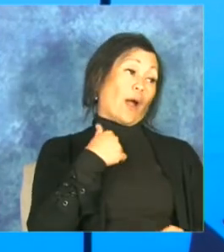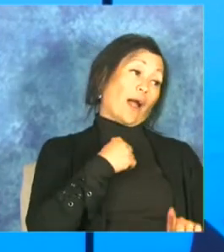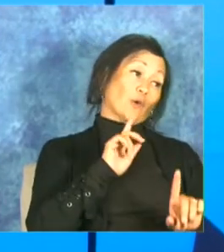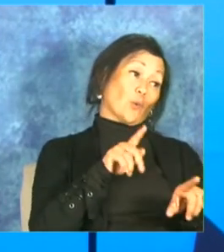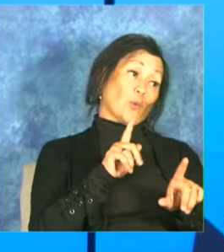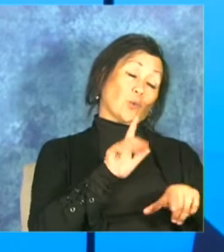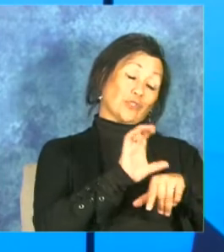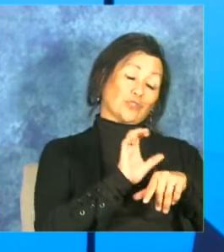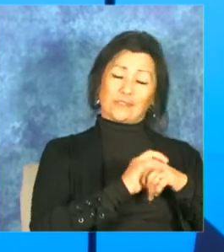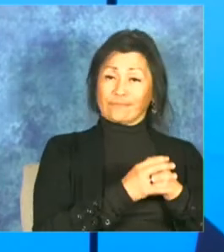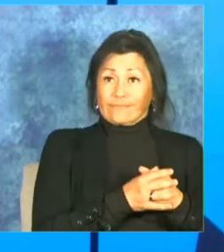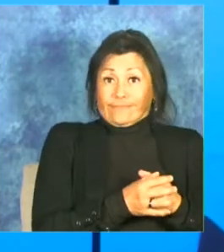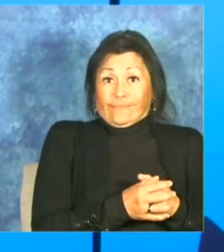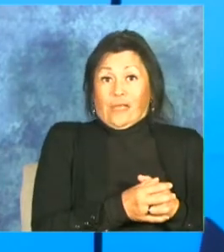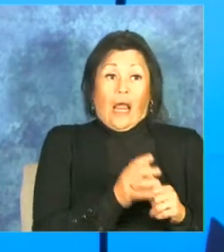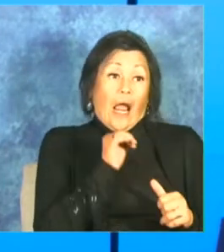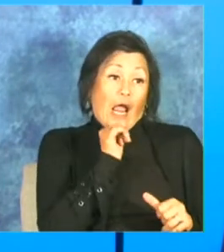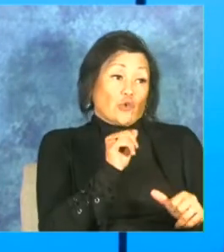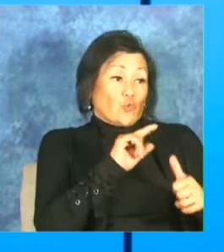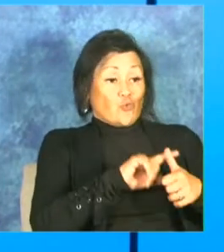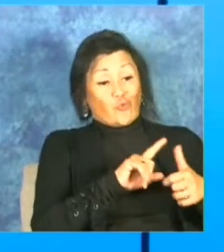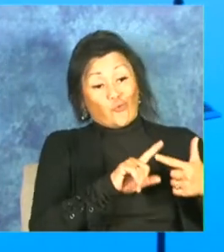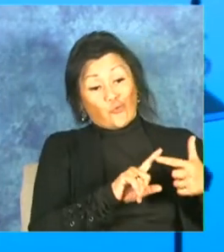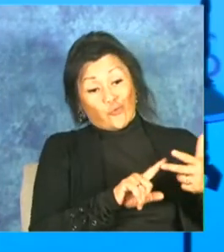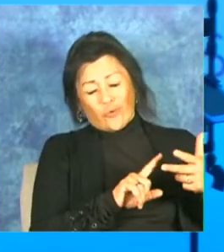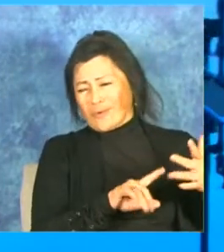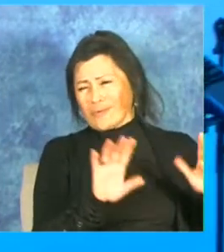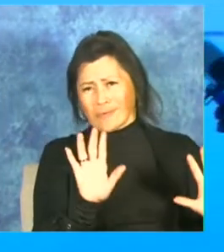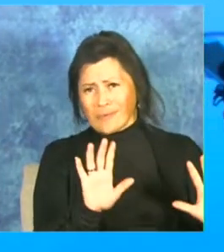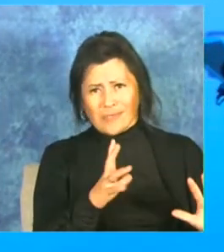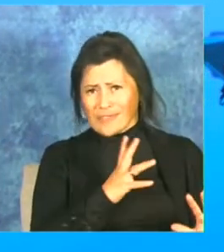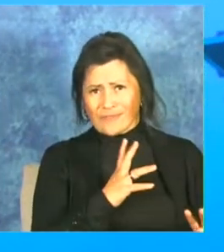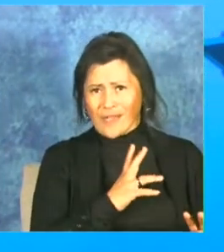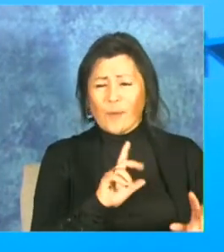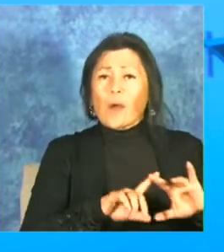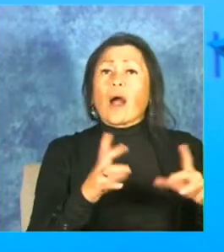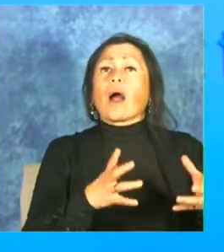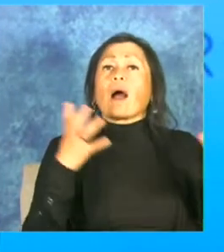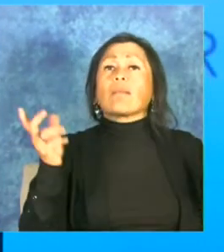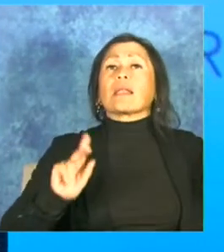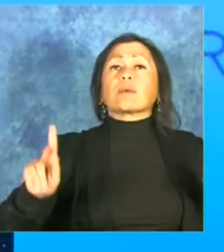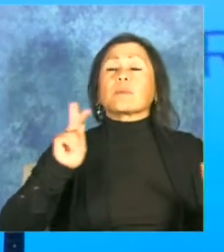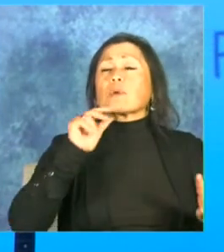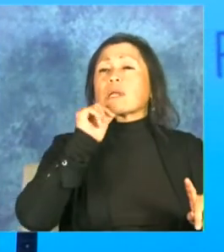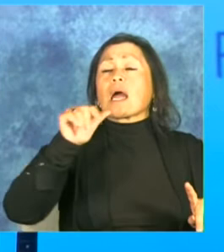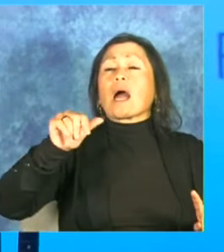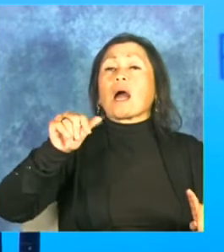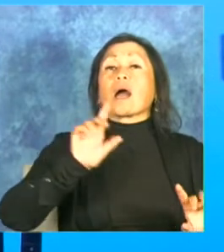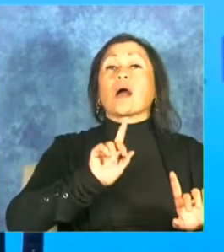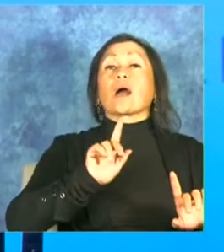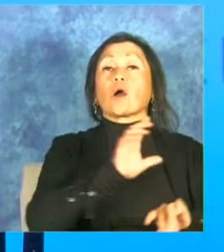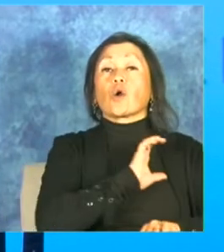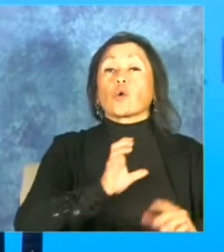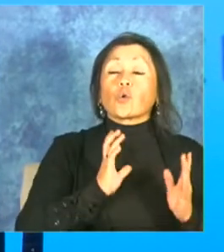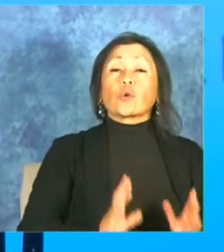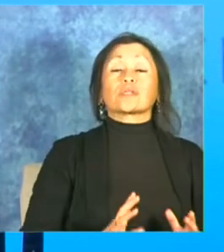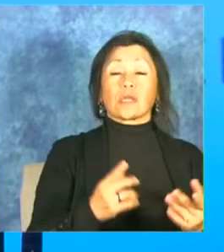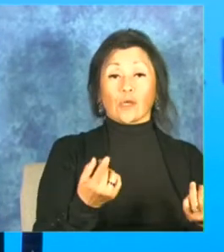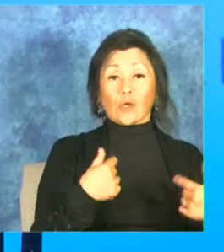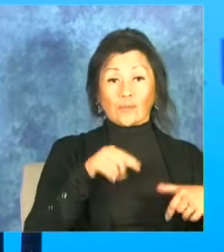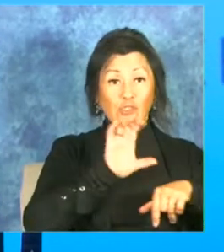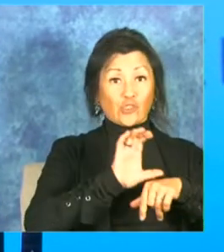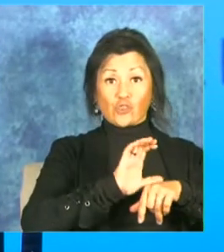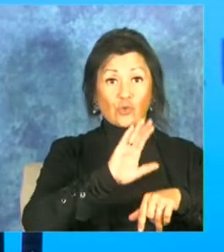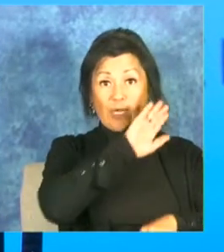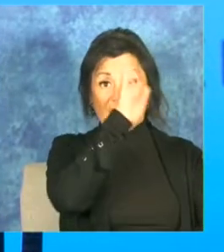church, and I do this, and I do that. Well, that's all great, but there's a lot of people who aren't Christians that go to churches, including this one, and they've